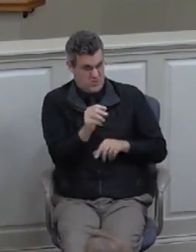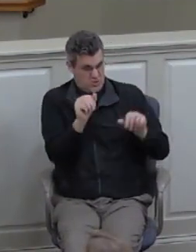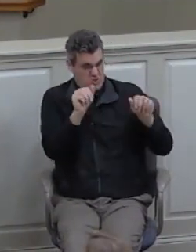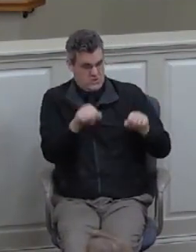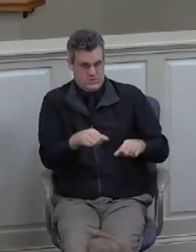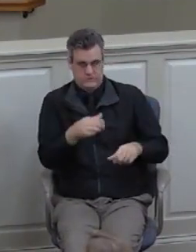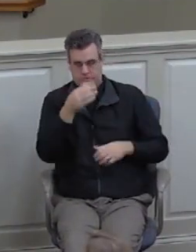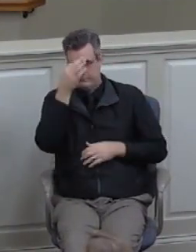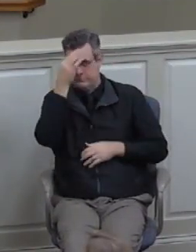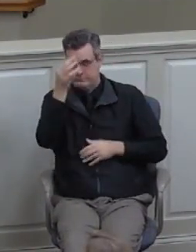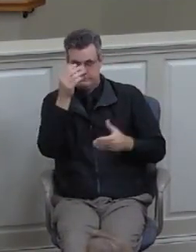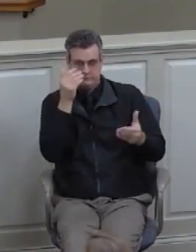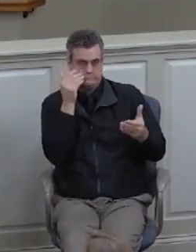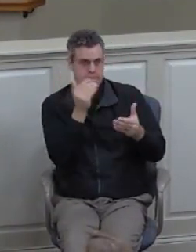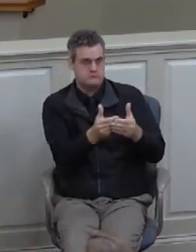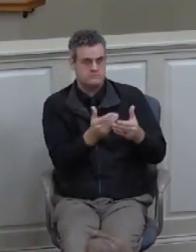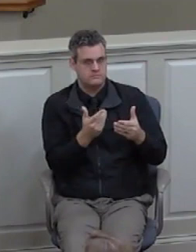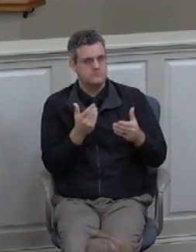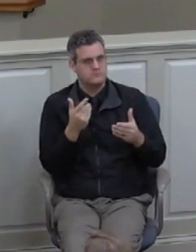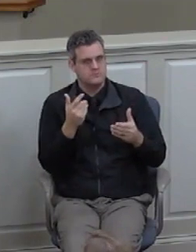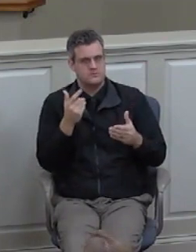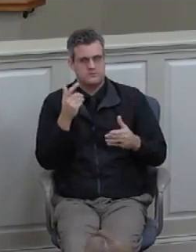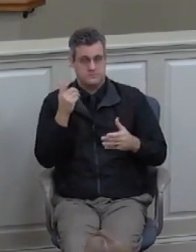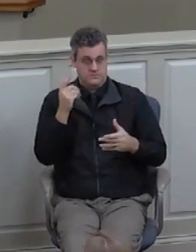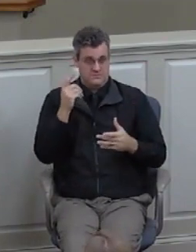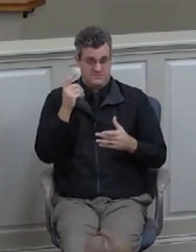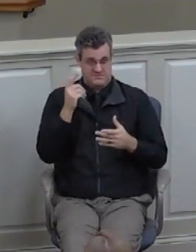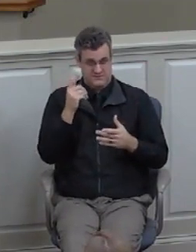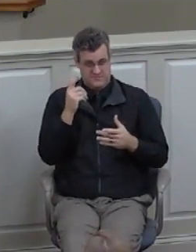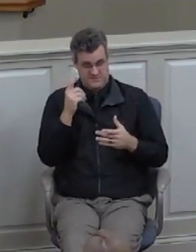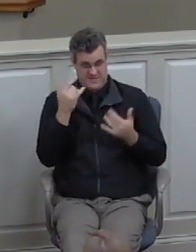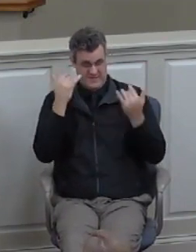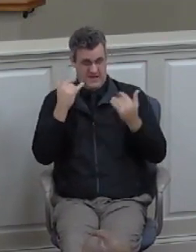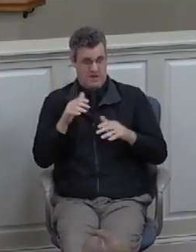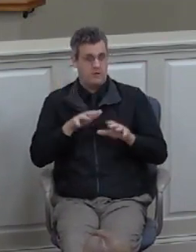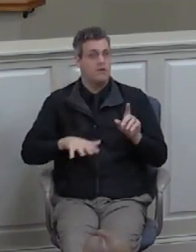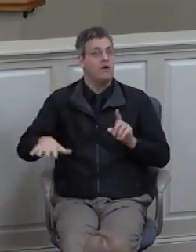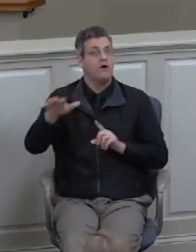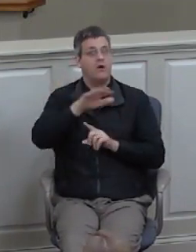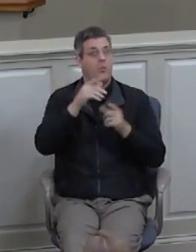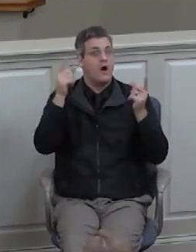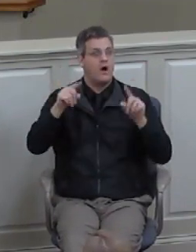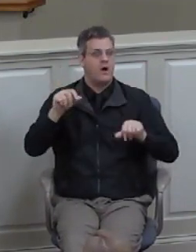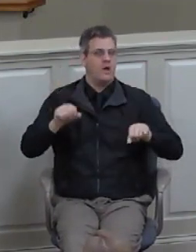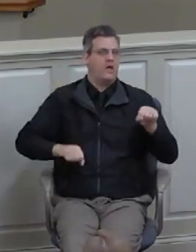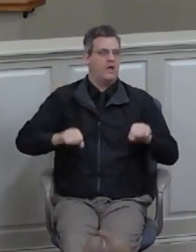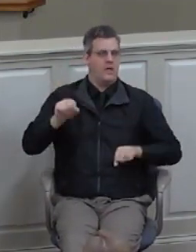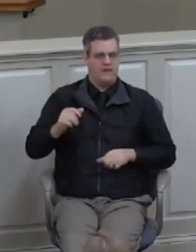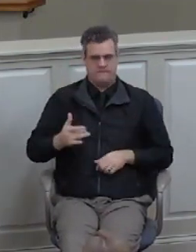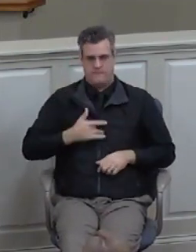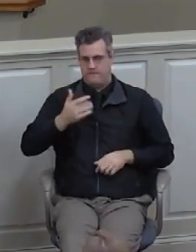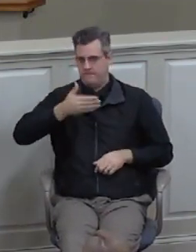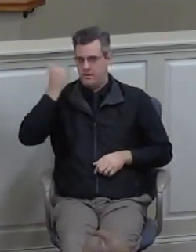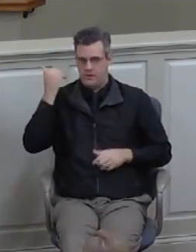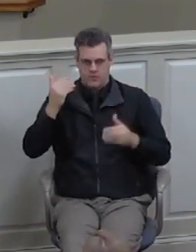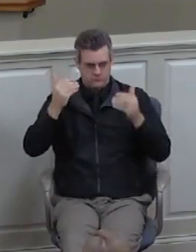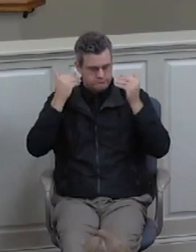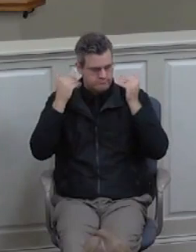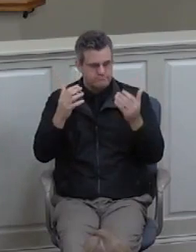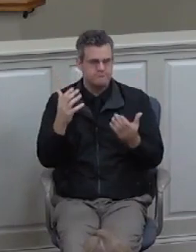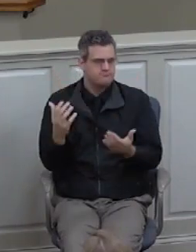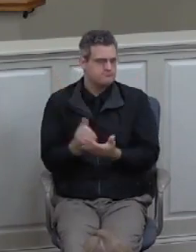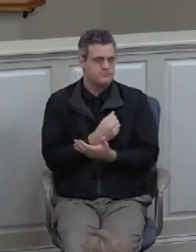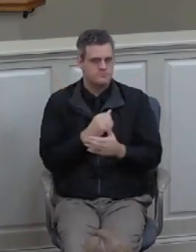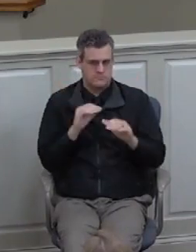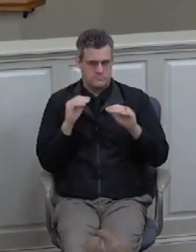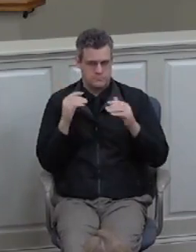very, very close. And with the uncertainty that we're in right now, we felt it best to go ahead and move